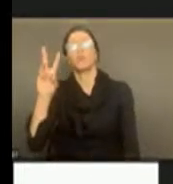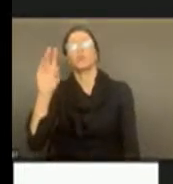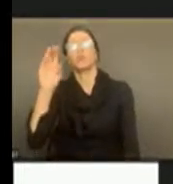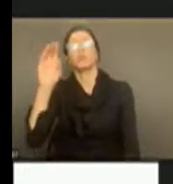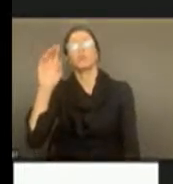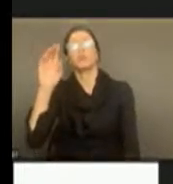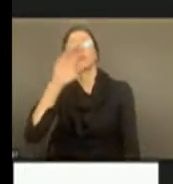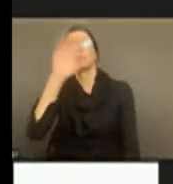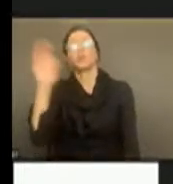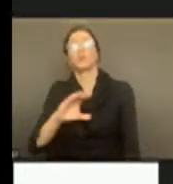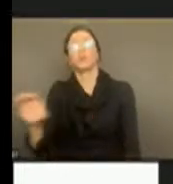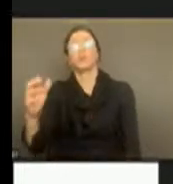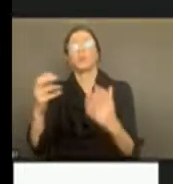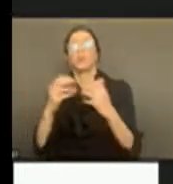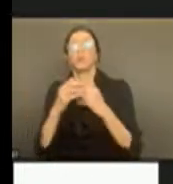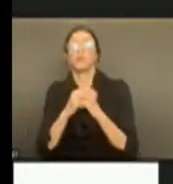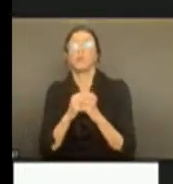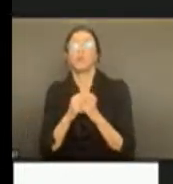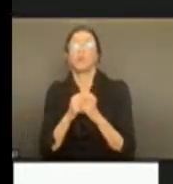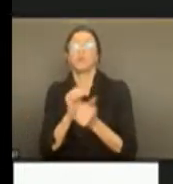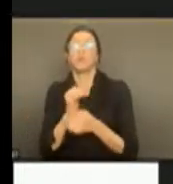You're muted, John.